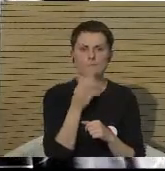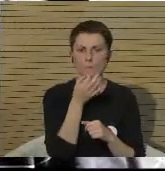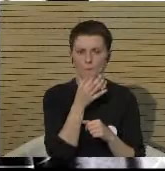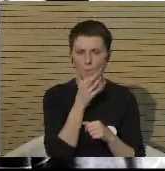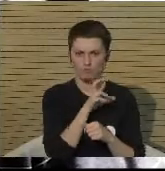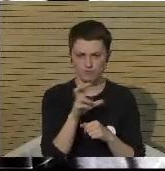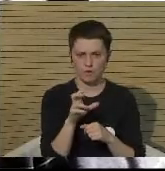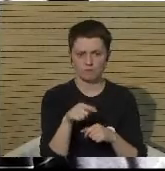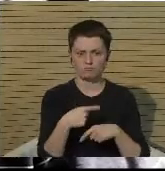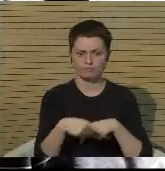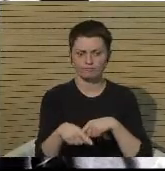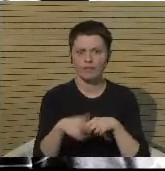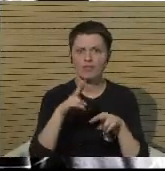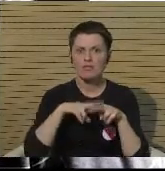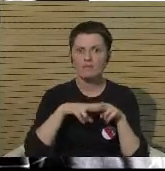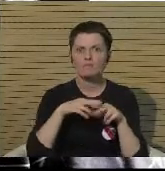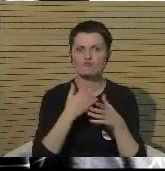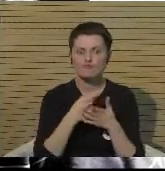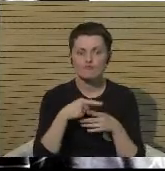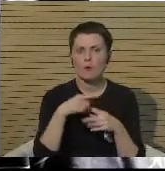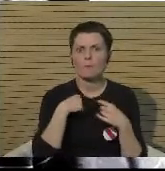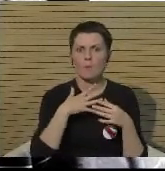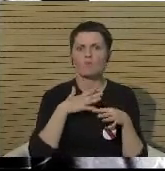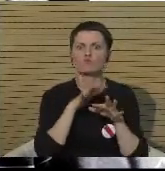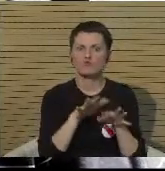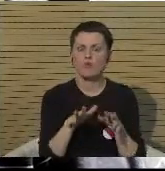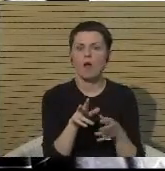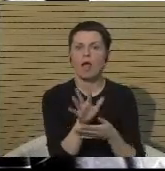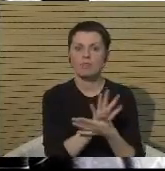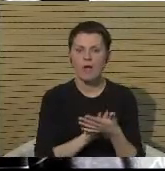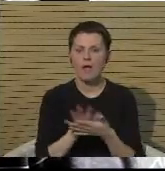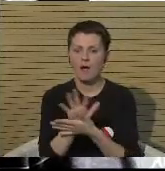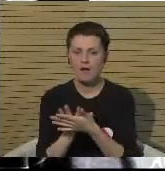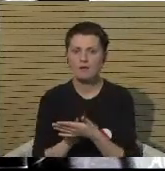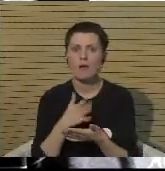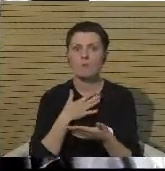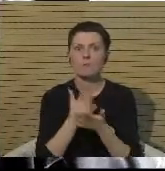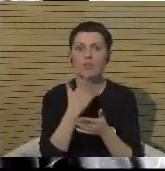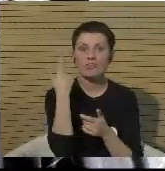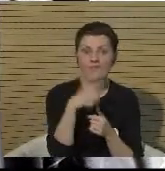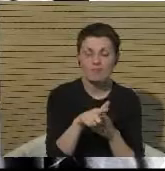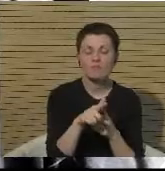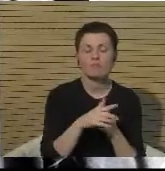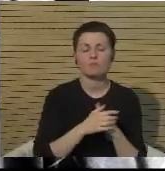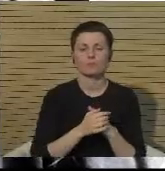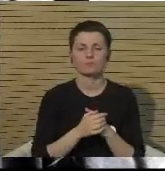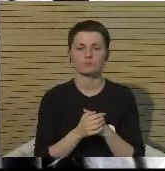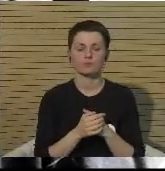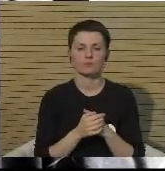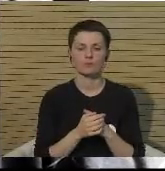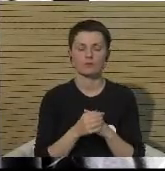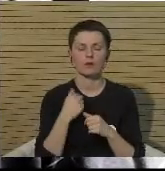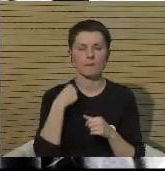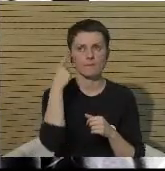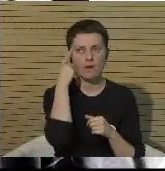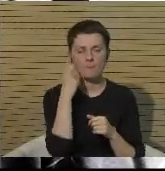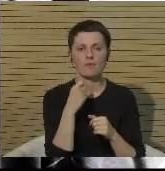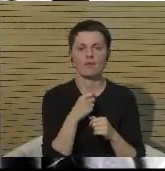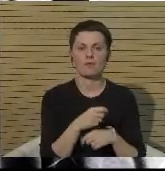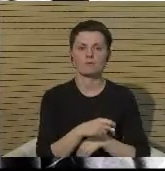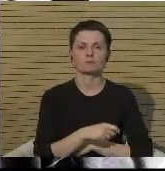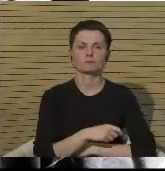and I usually had a very short deadline, so I had to work with a big number of texts within a limited